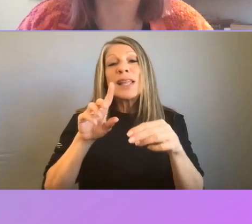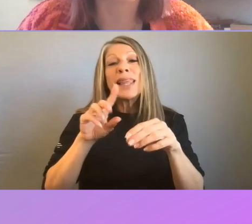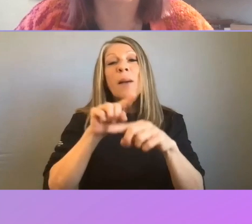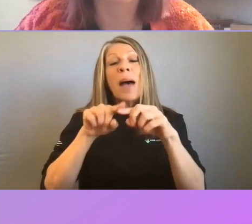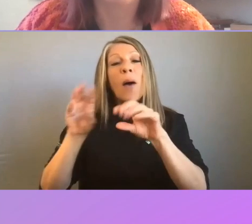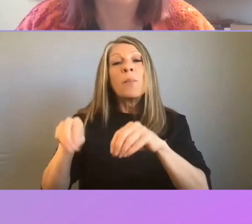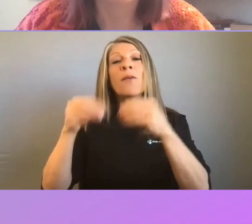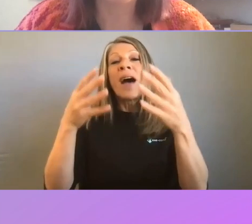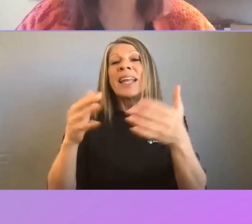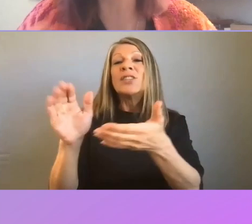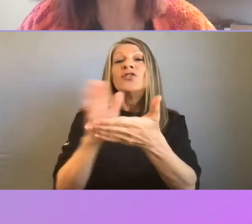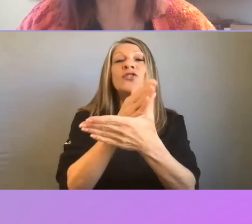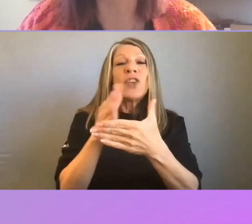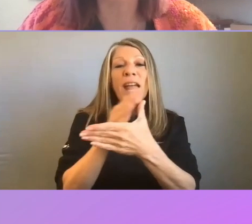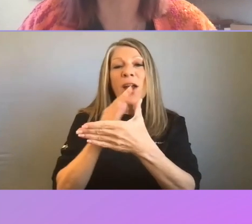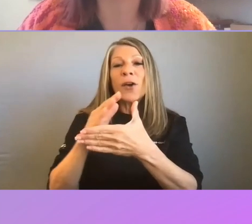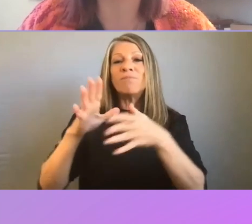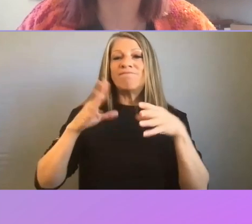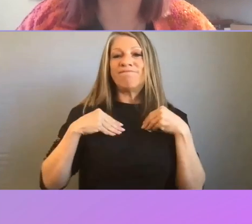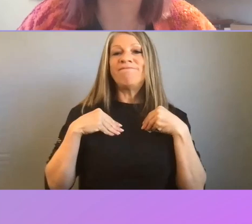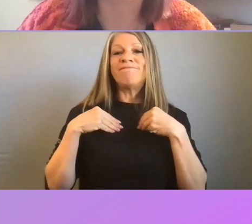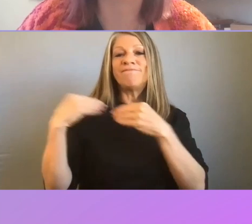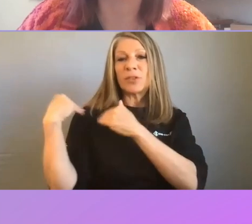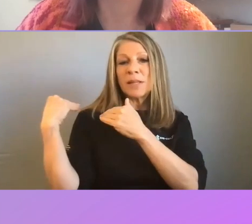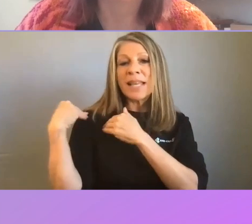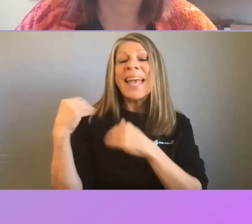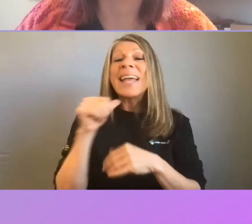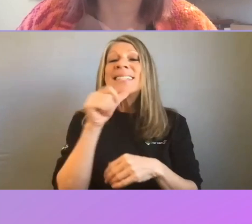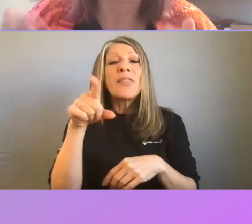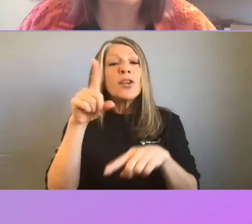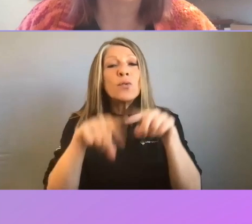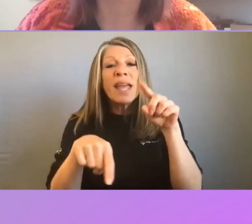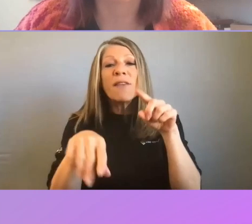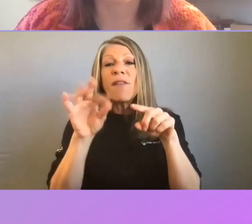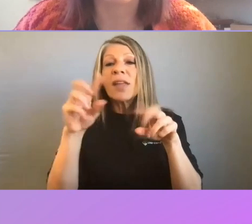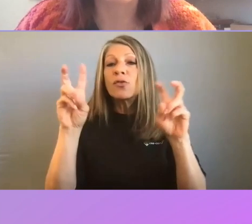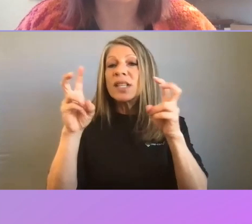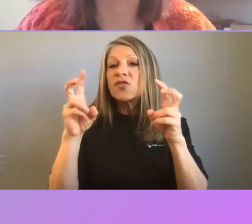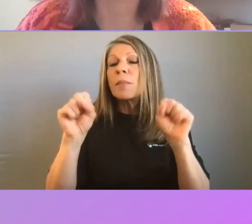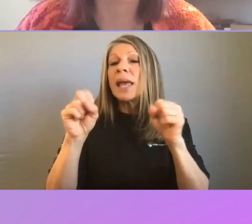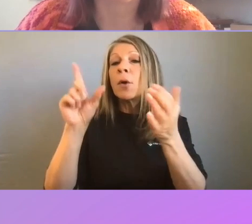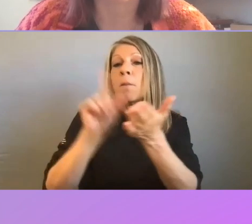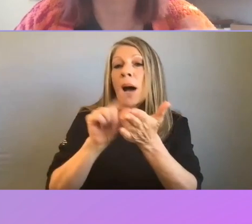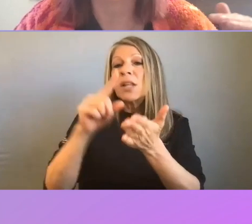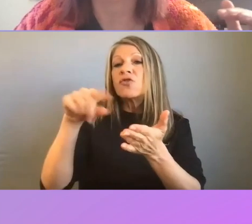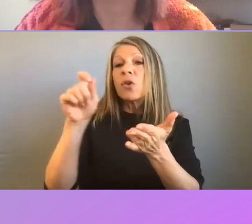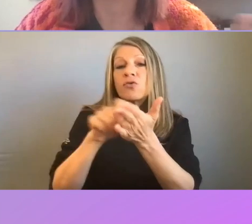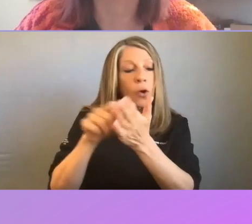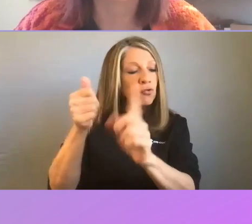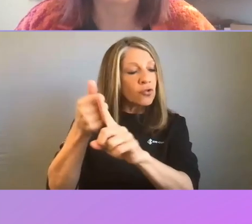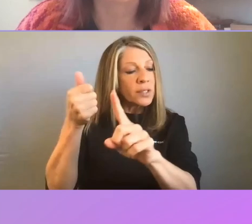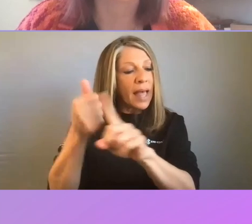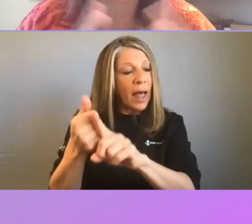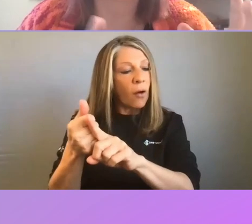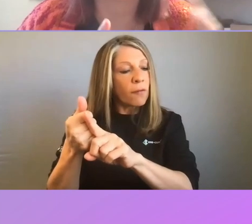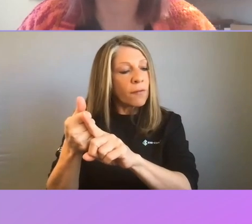shared ownership. It's not that you couldn't find these issues and be able to publish those release notes yourself or whoever